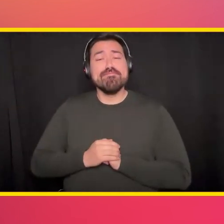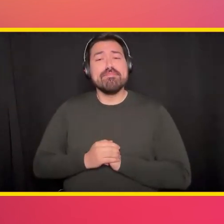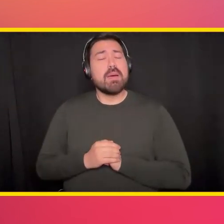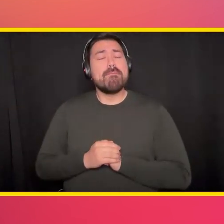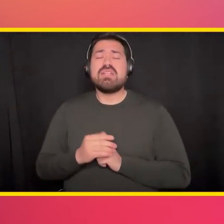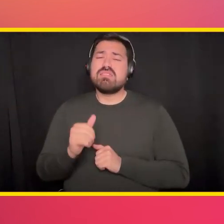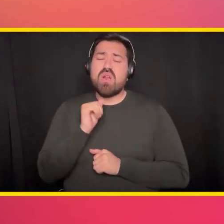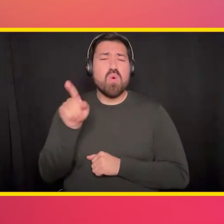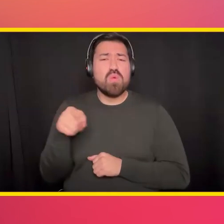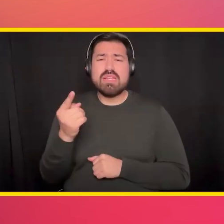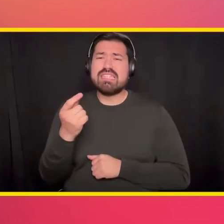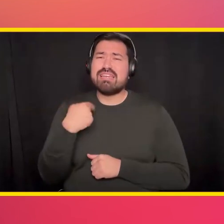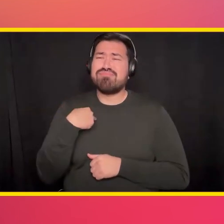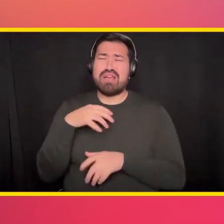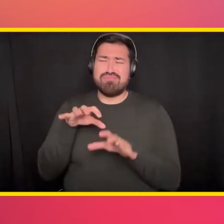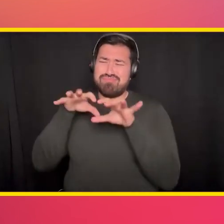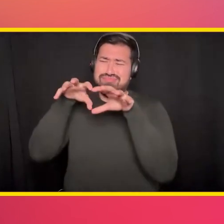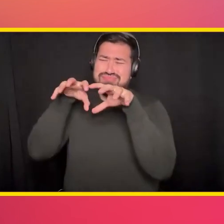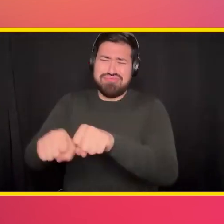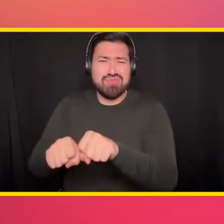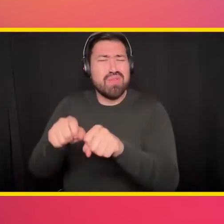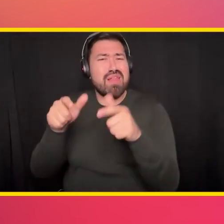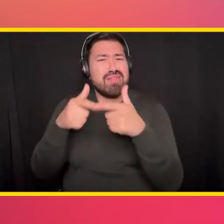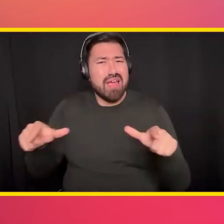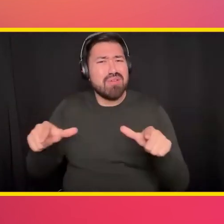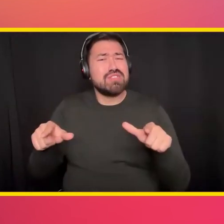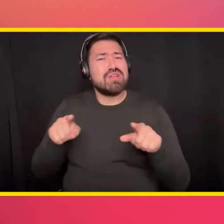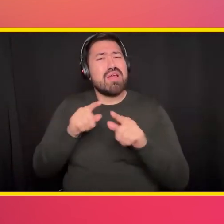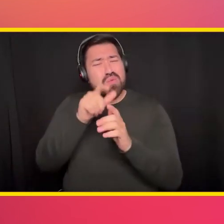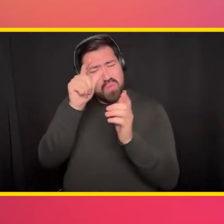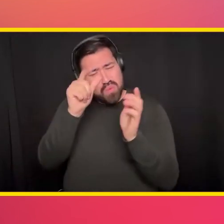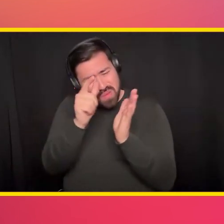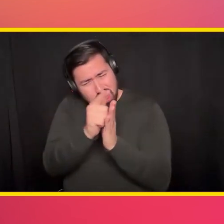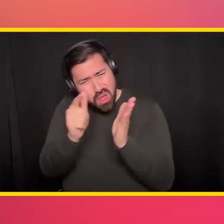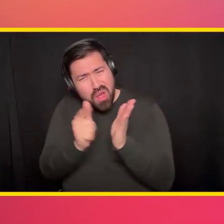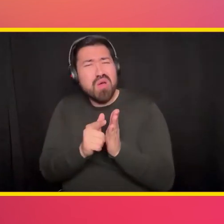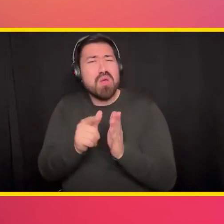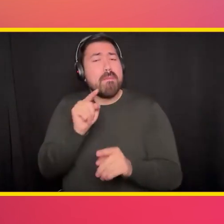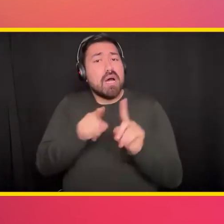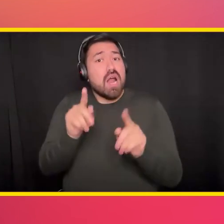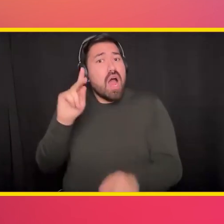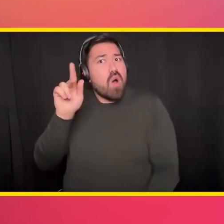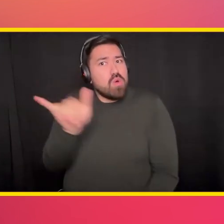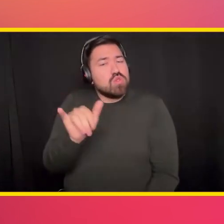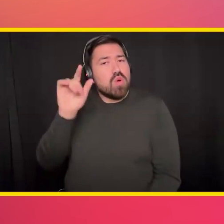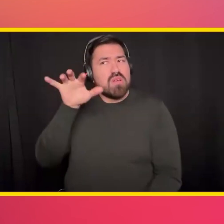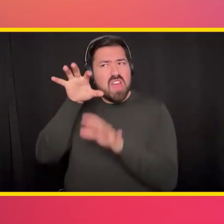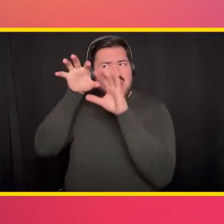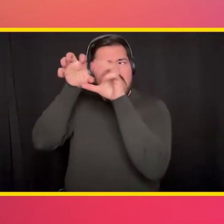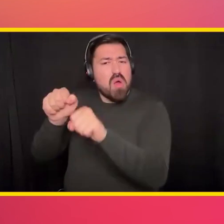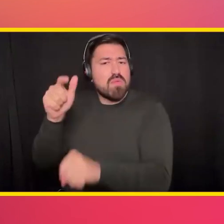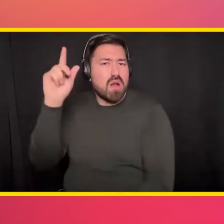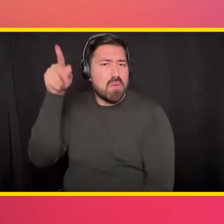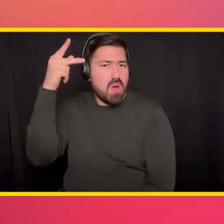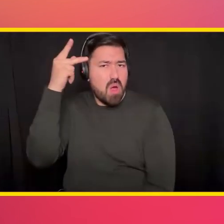they taken over the language, they're also taking over certain aspects of our politics. And Mm,